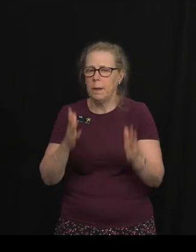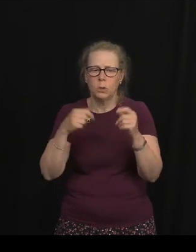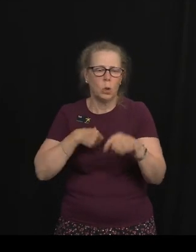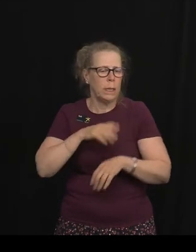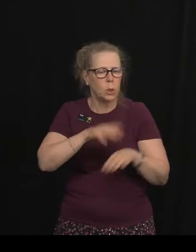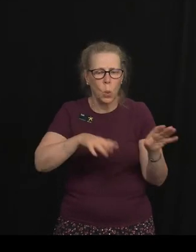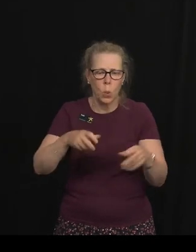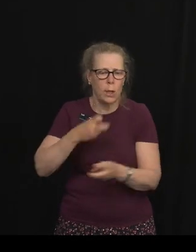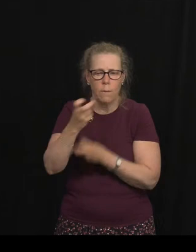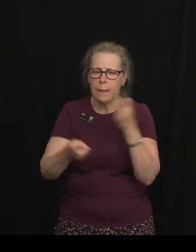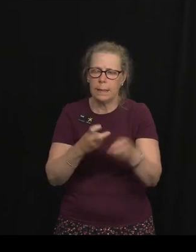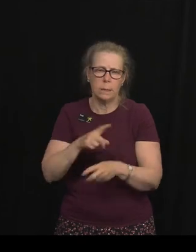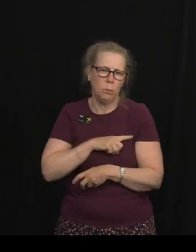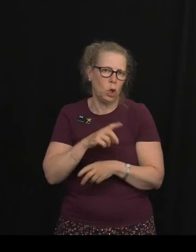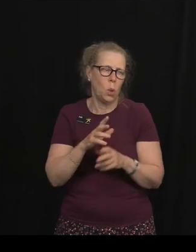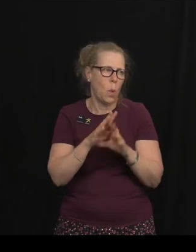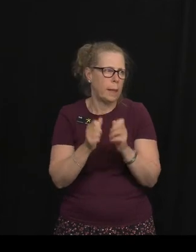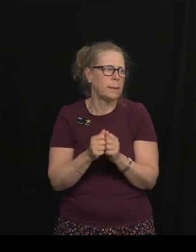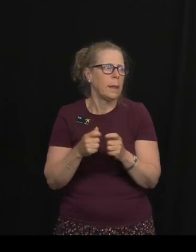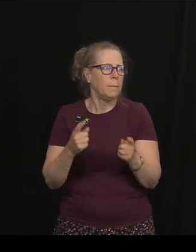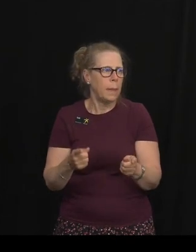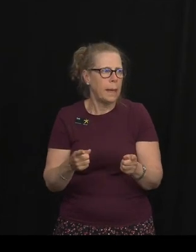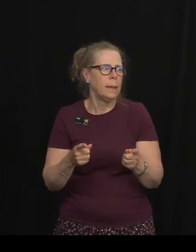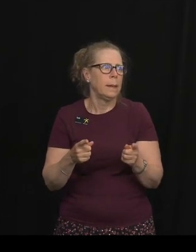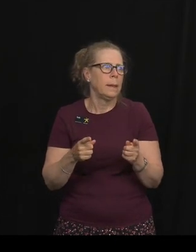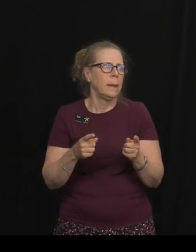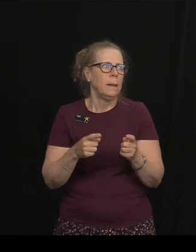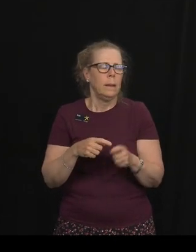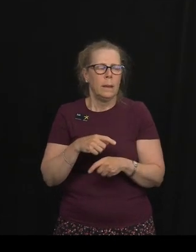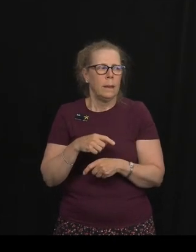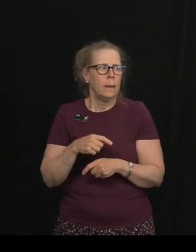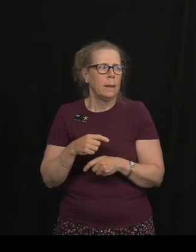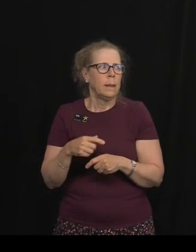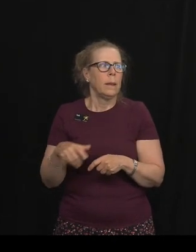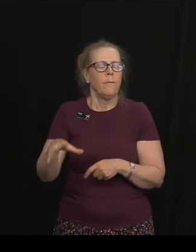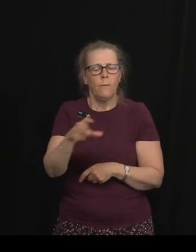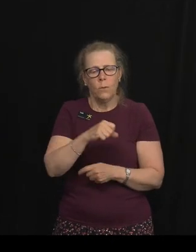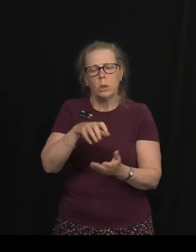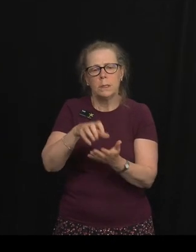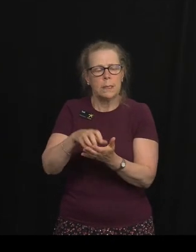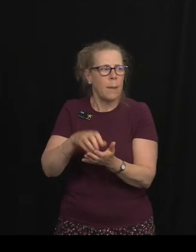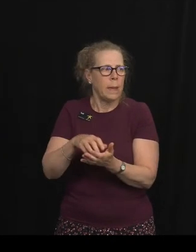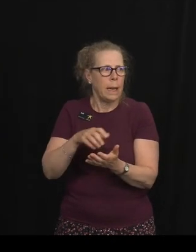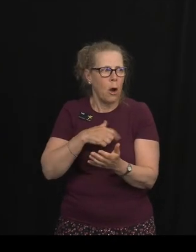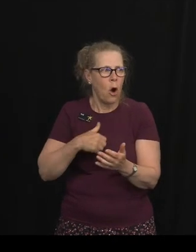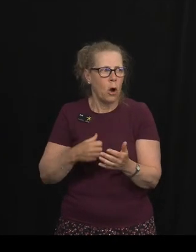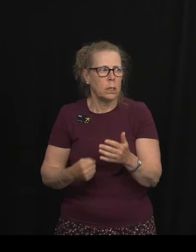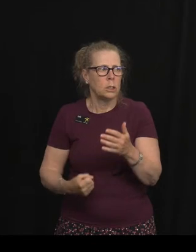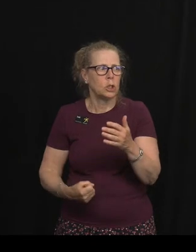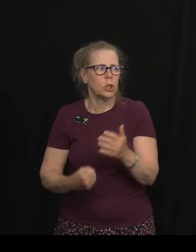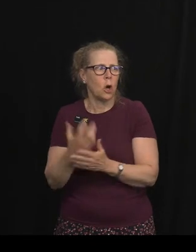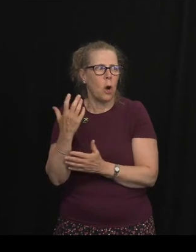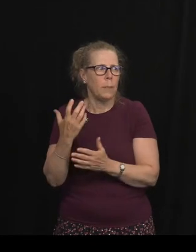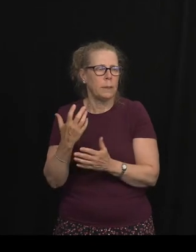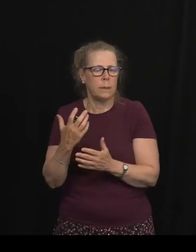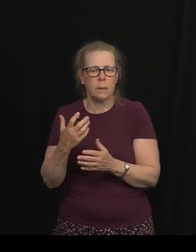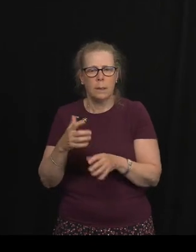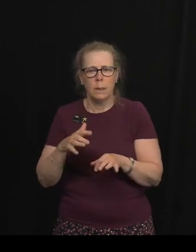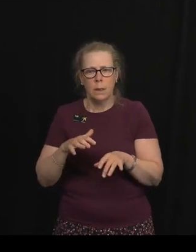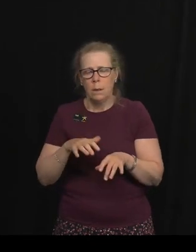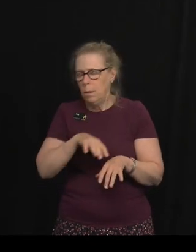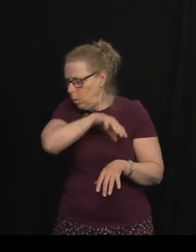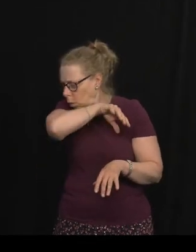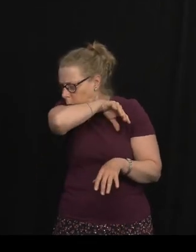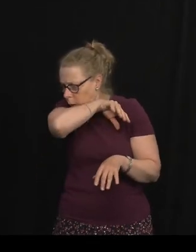some tiny little light in this darkness that we have here, and that is that our society have now created something that is called the Virus and Pandemic